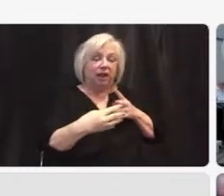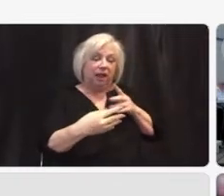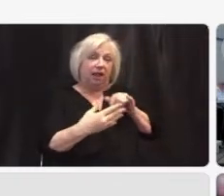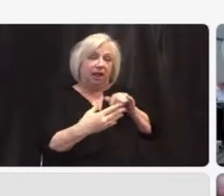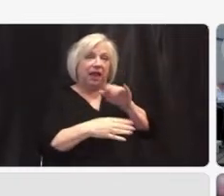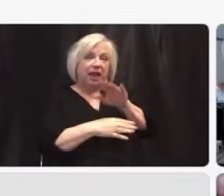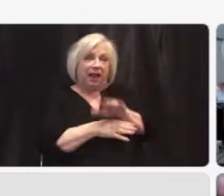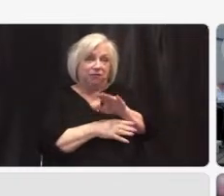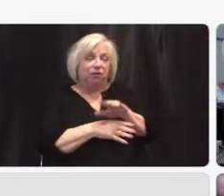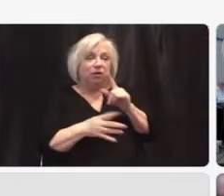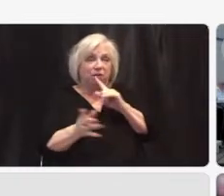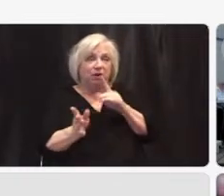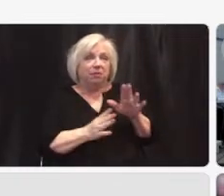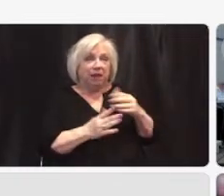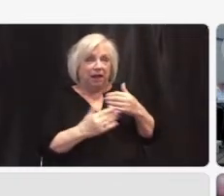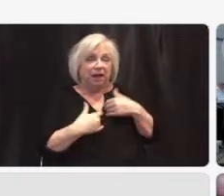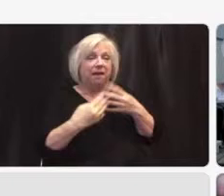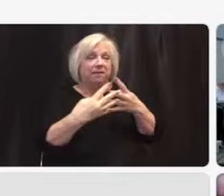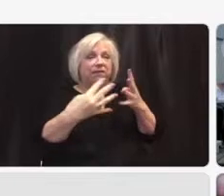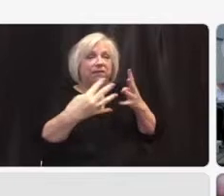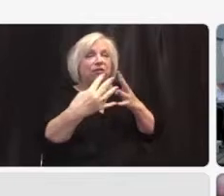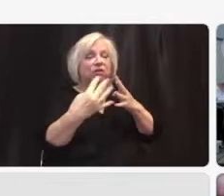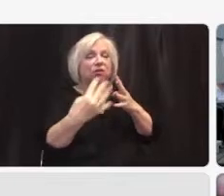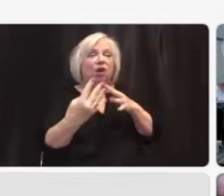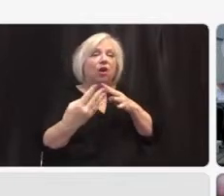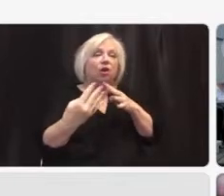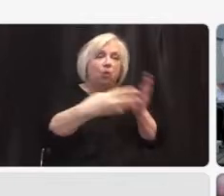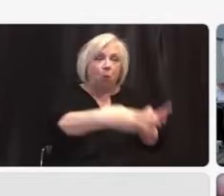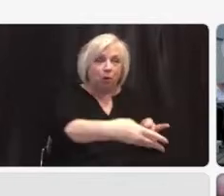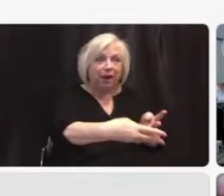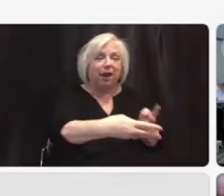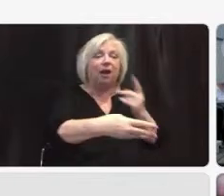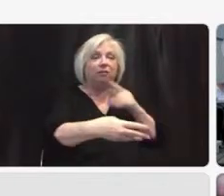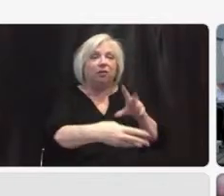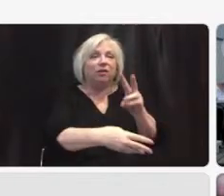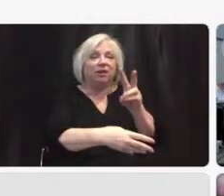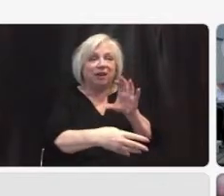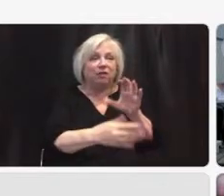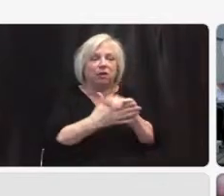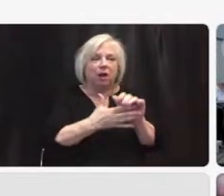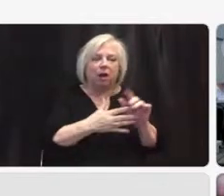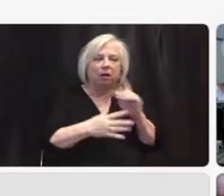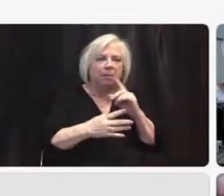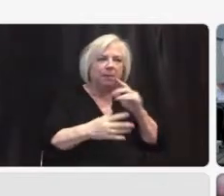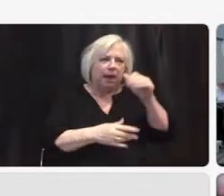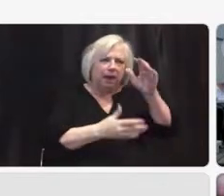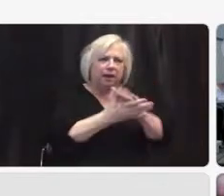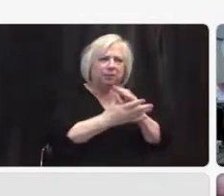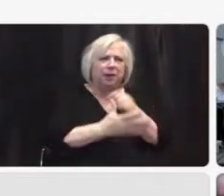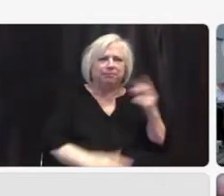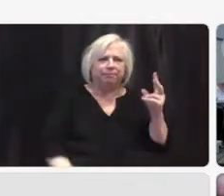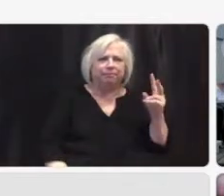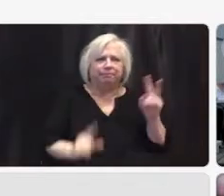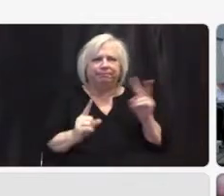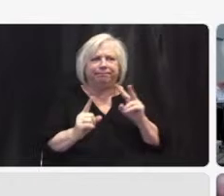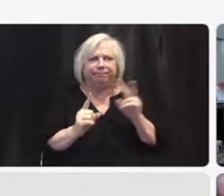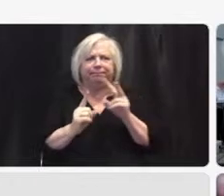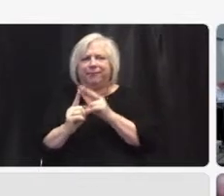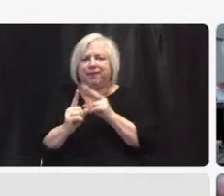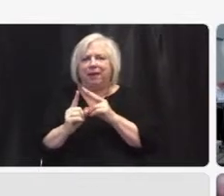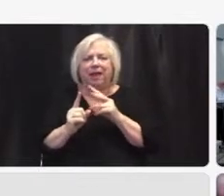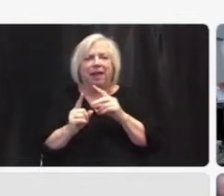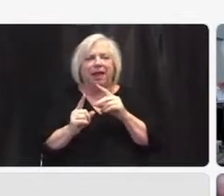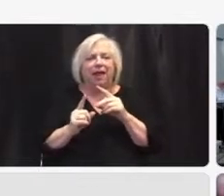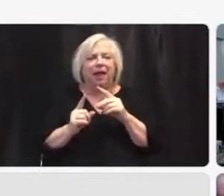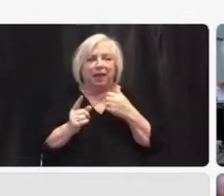for $600. My husband and I went over and confronted him because and I still have the clip where he was